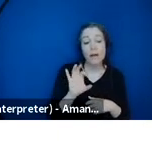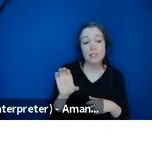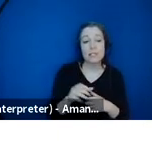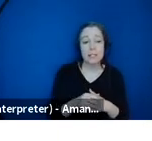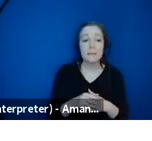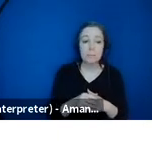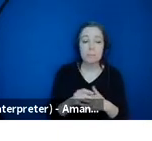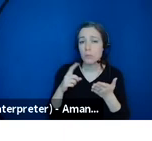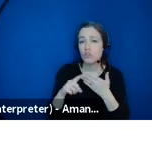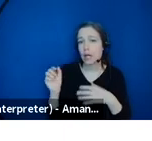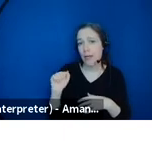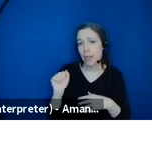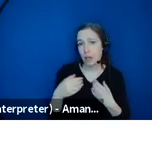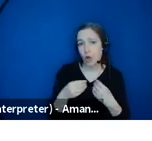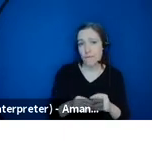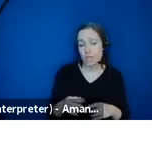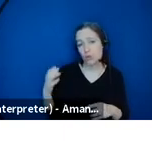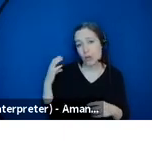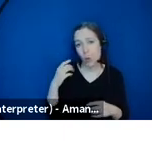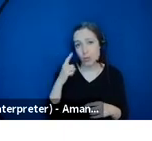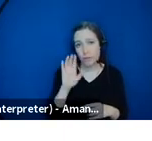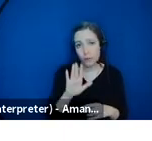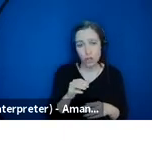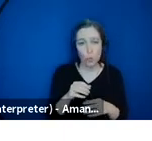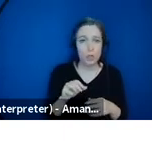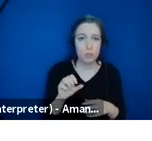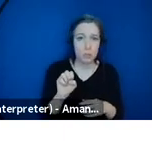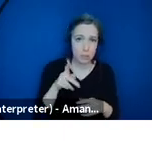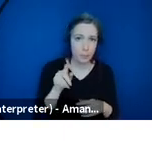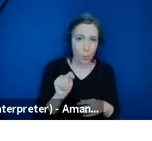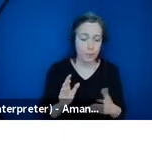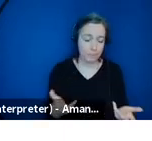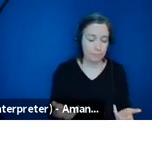to check in with the athletic office or the coach for the sport that you're interested in playing.